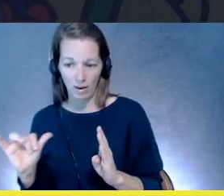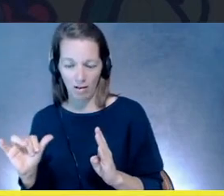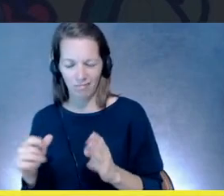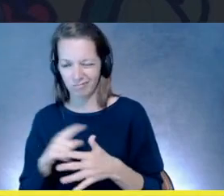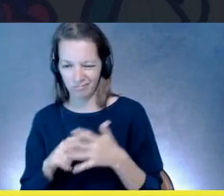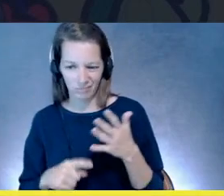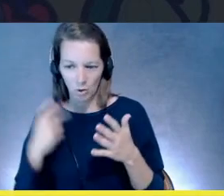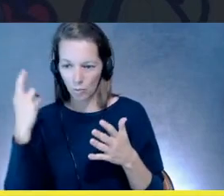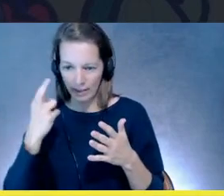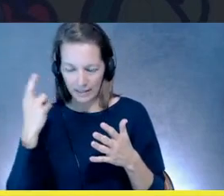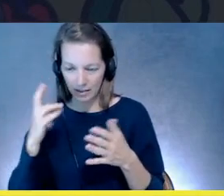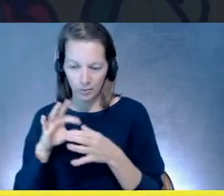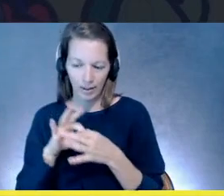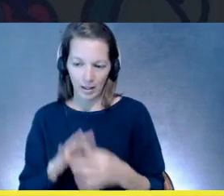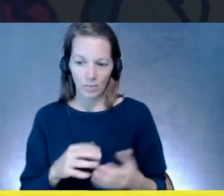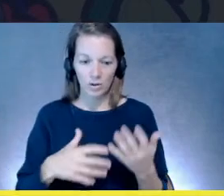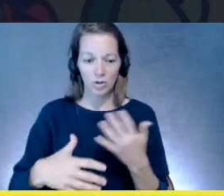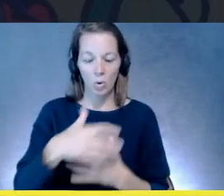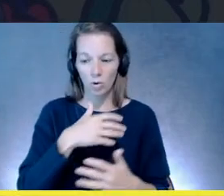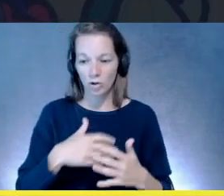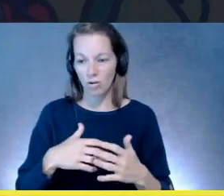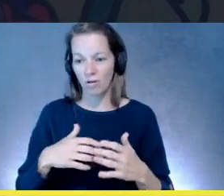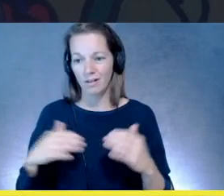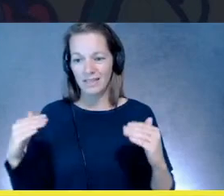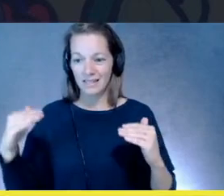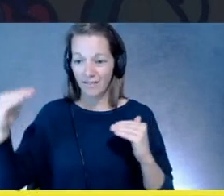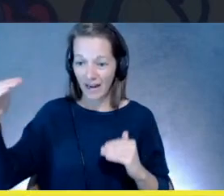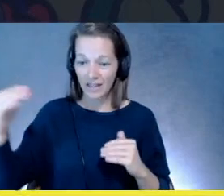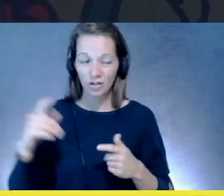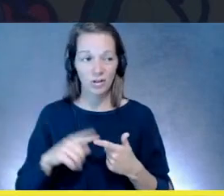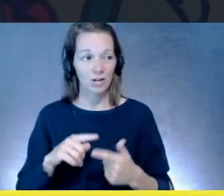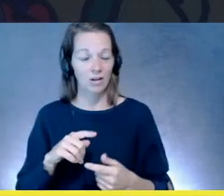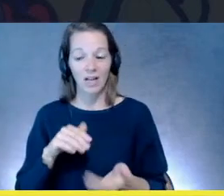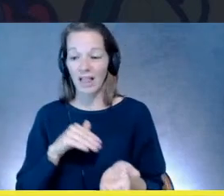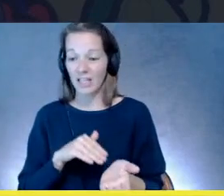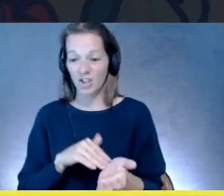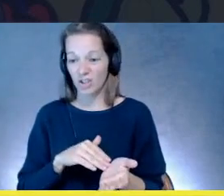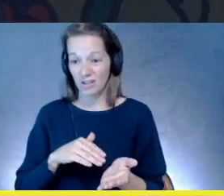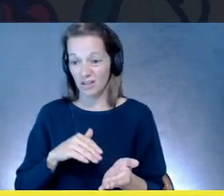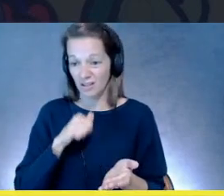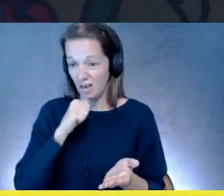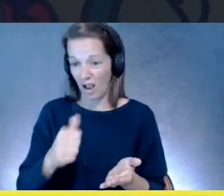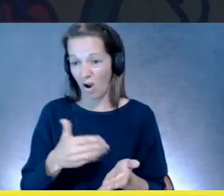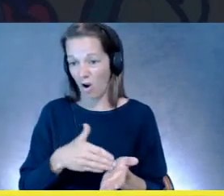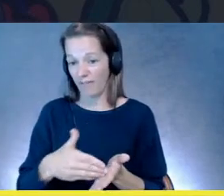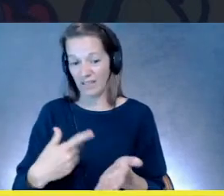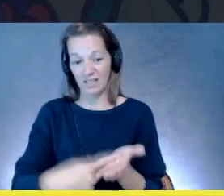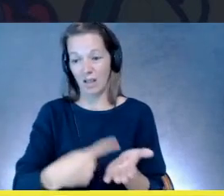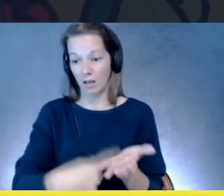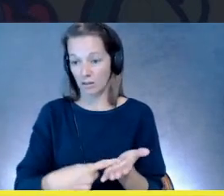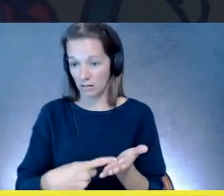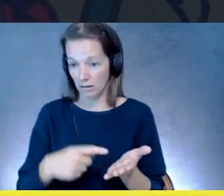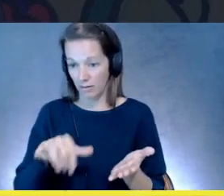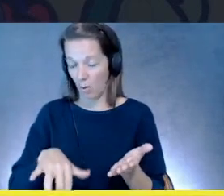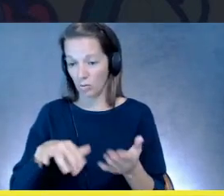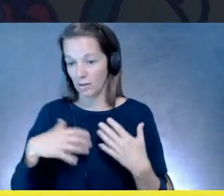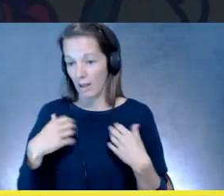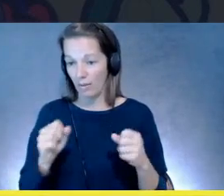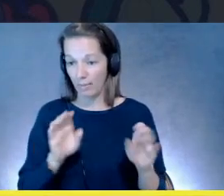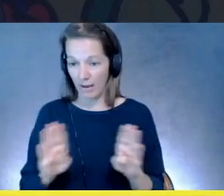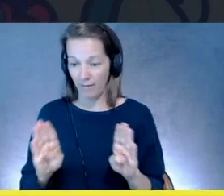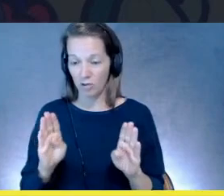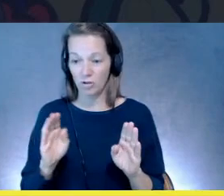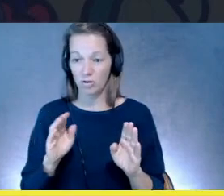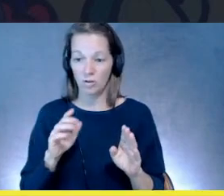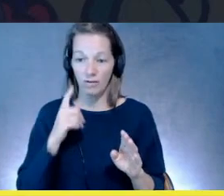that related to social disadvantage and clinicians being less likely to discuss health behaviors with people with disabilities than they are with people without